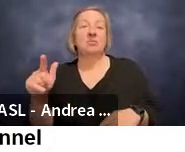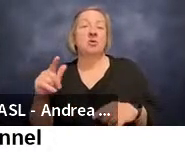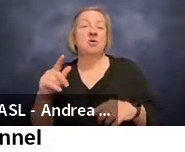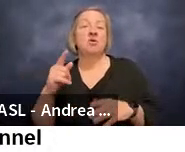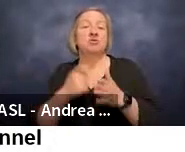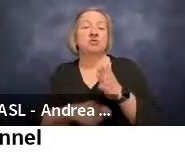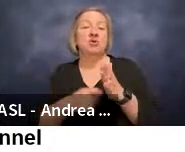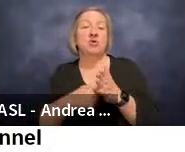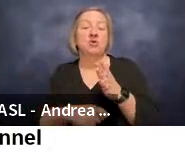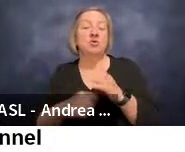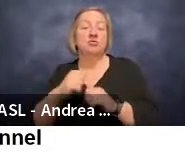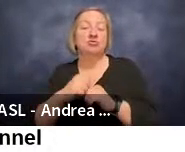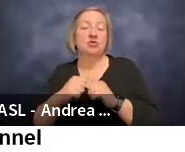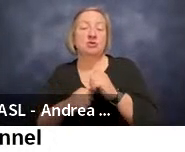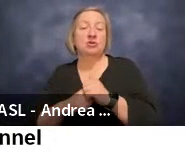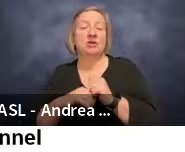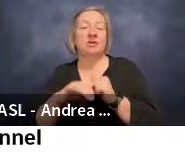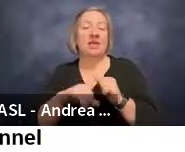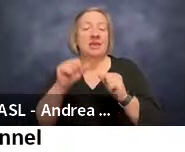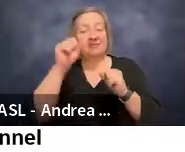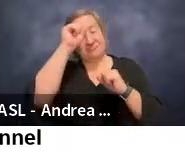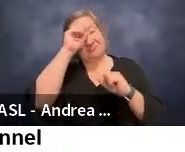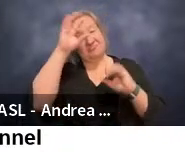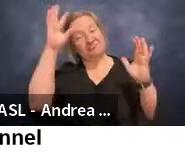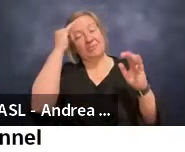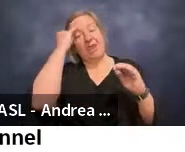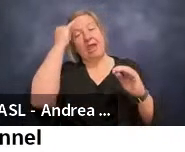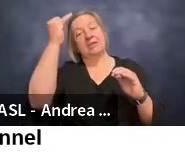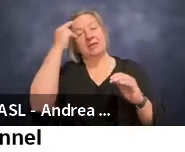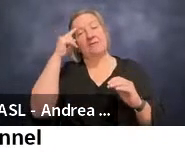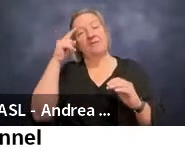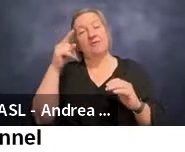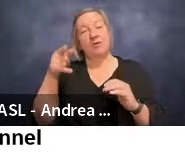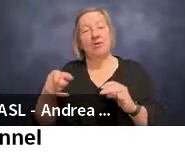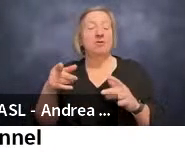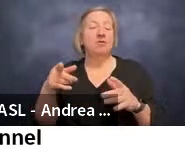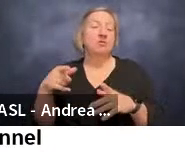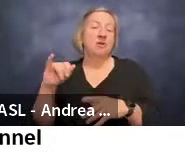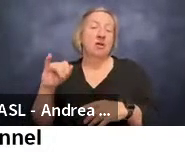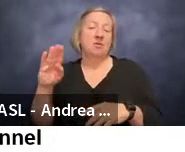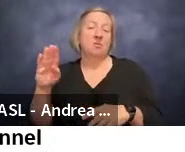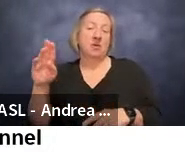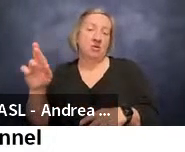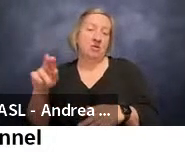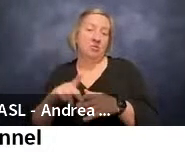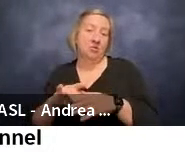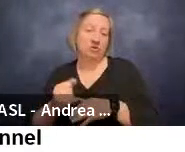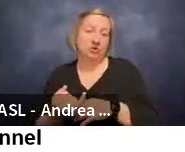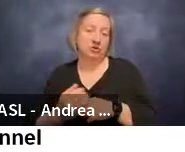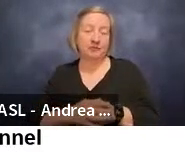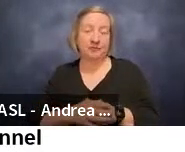is how it is envisioned for the project that we're talking about for the LB.